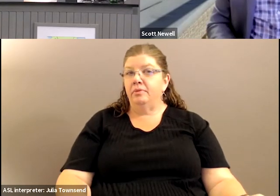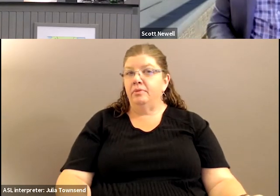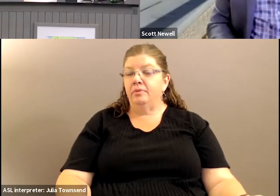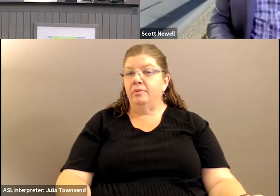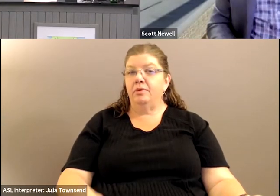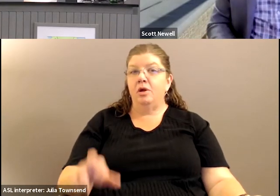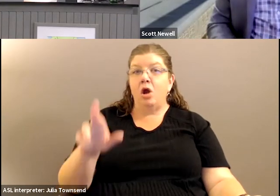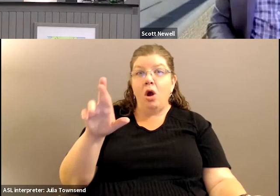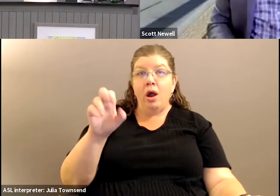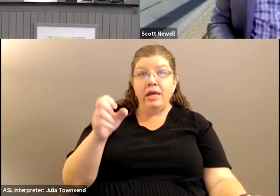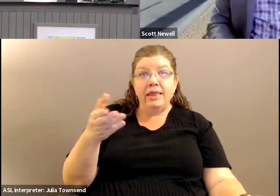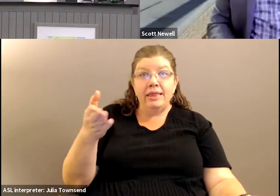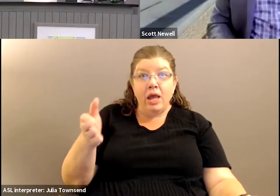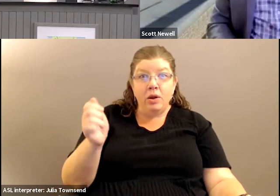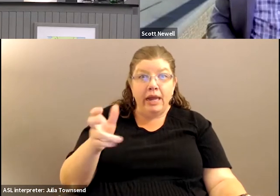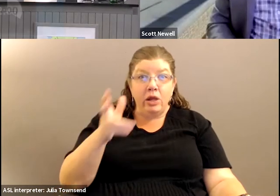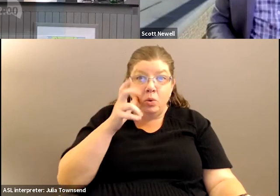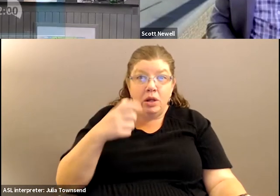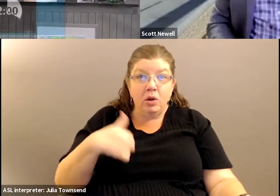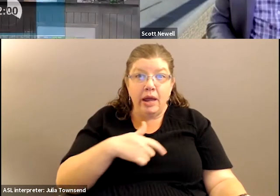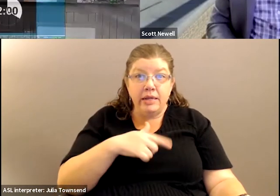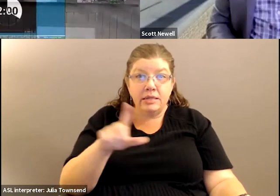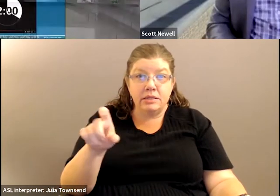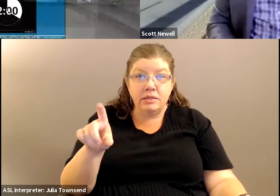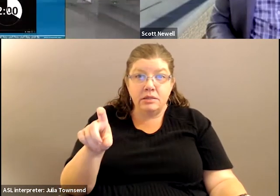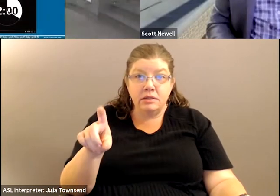arias are you there can you hear us